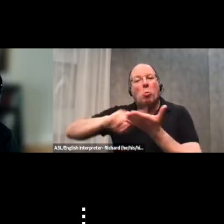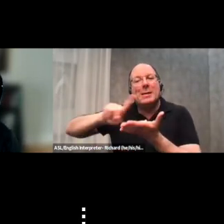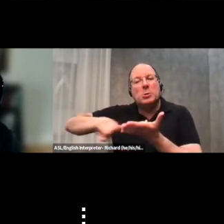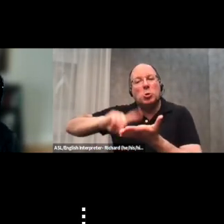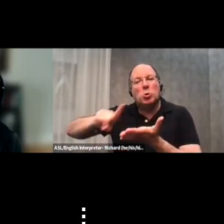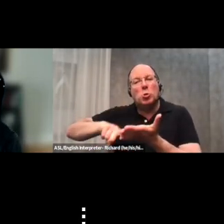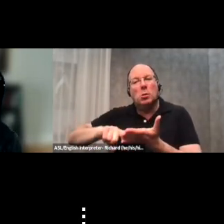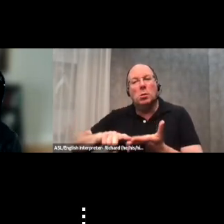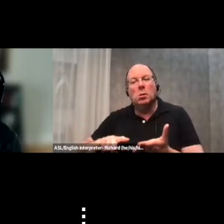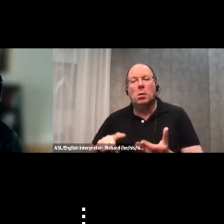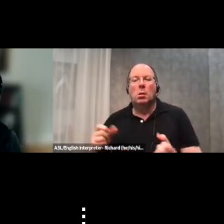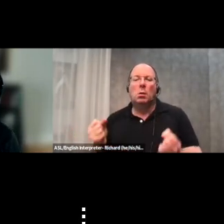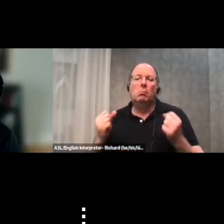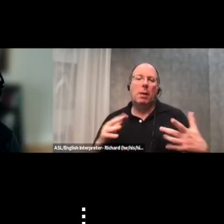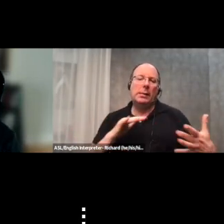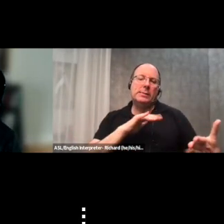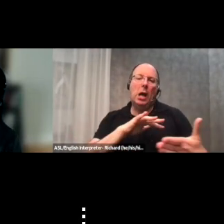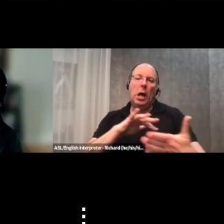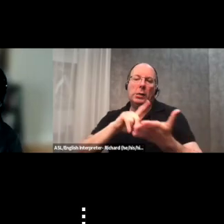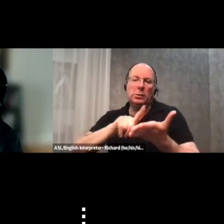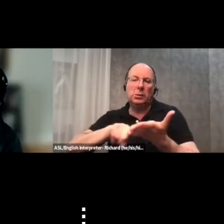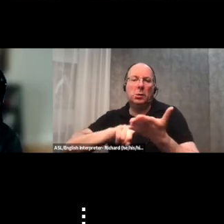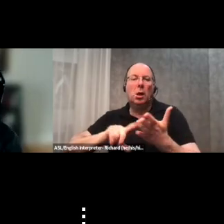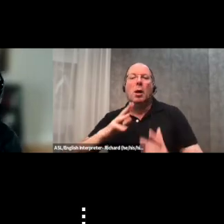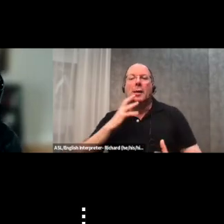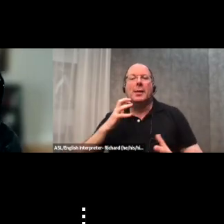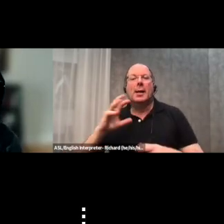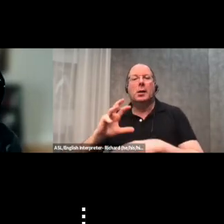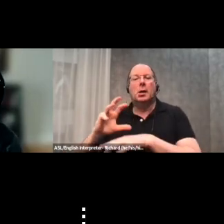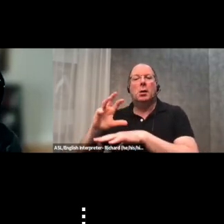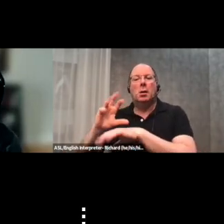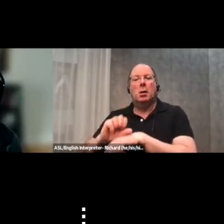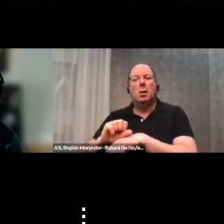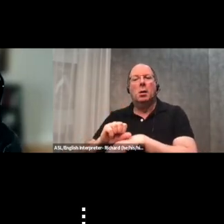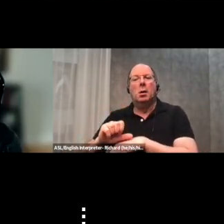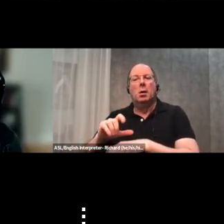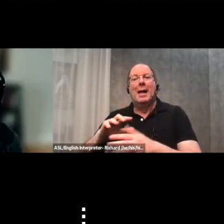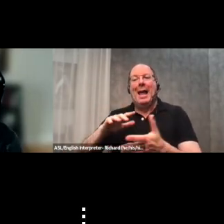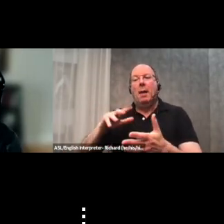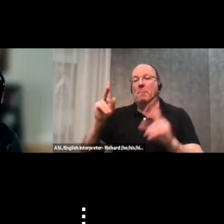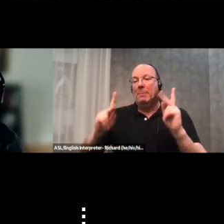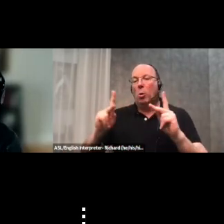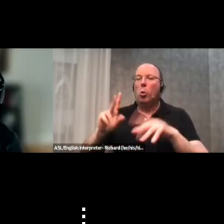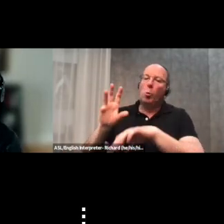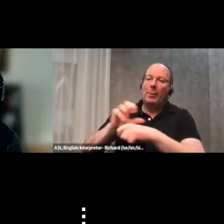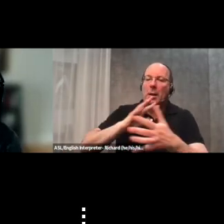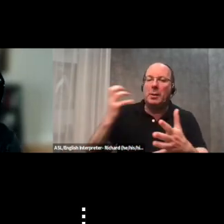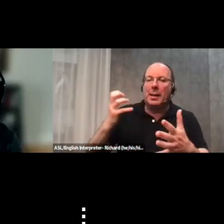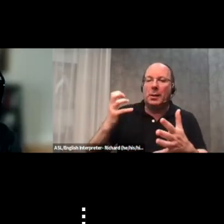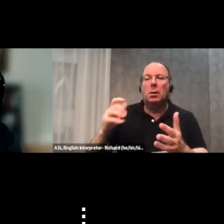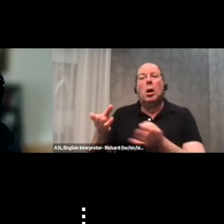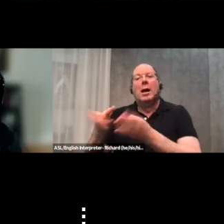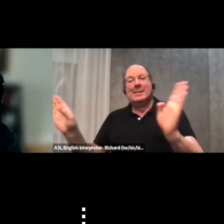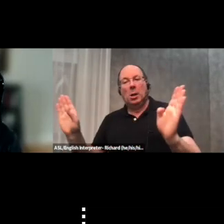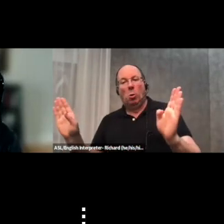that numerous studies have found that kink practitioners are just as mentally healthy, on average, as the